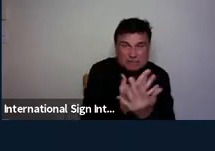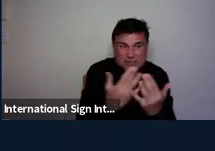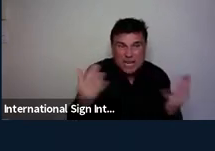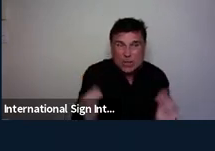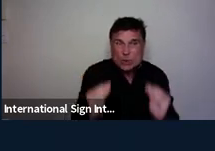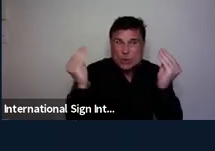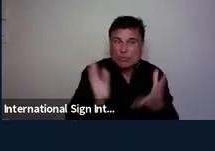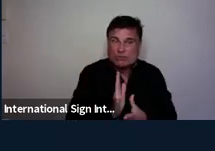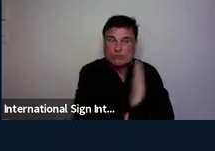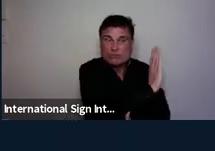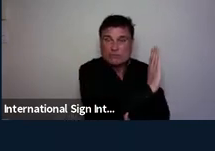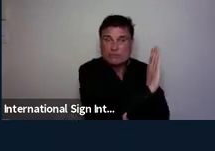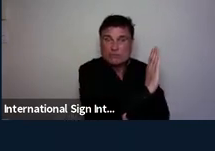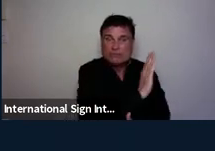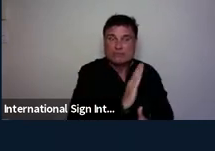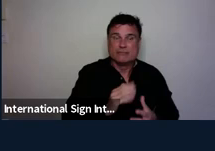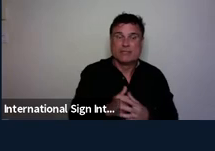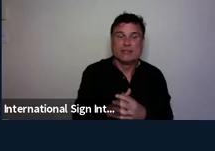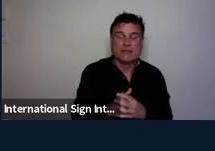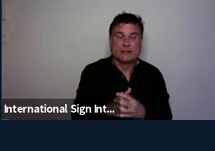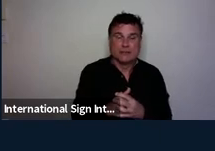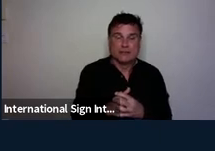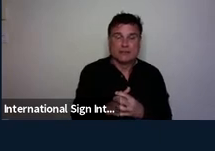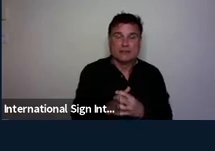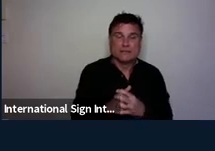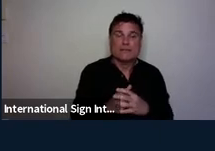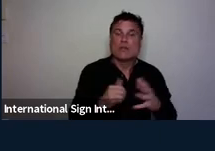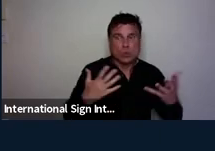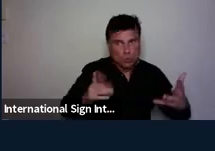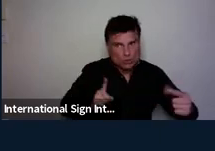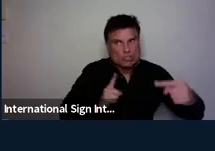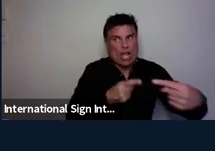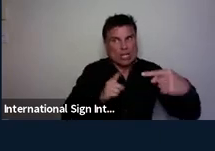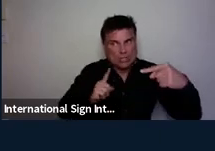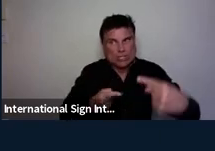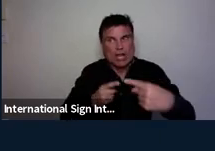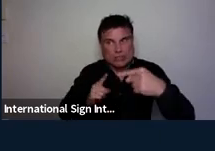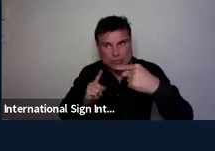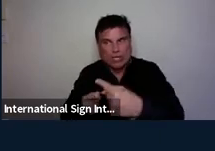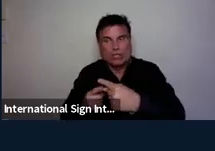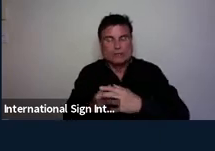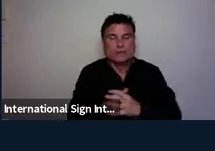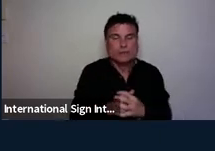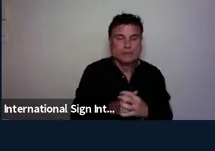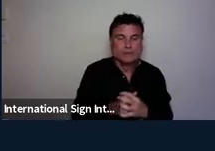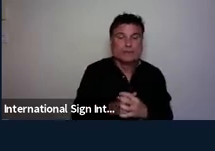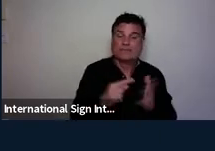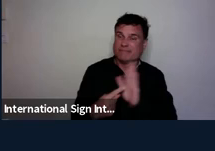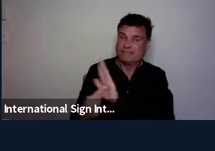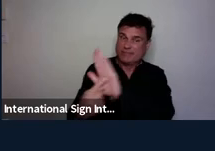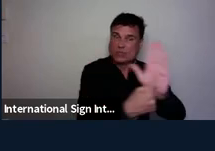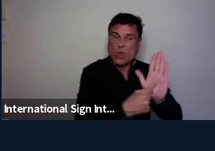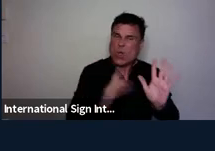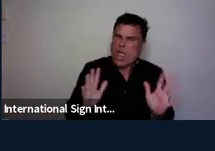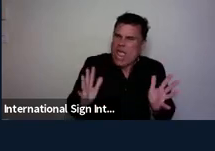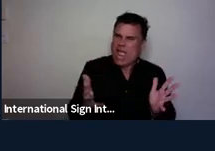have unprecedented challenges in terms that shows us our human resilience as much as